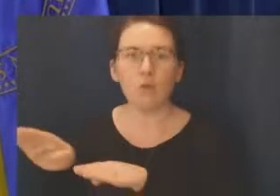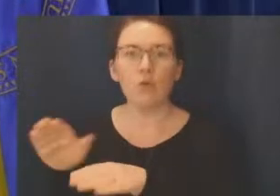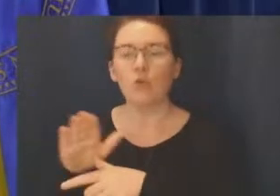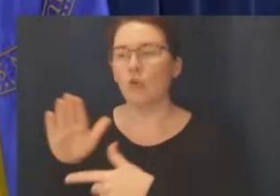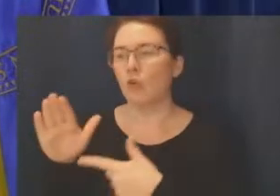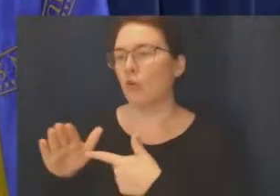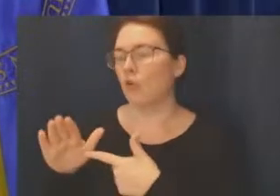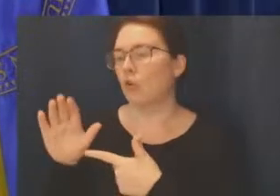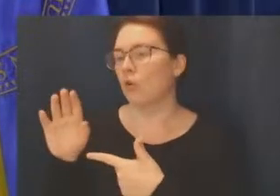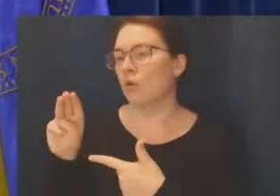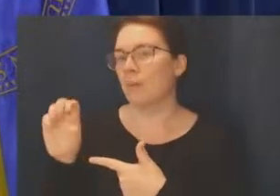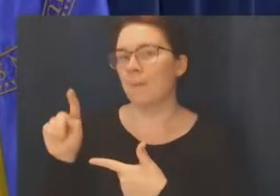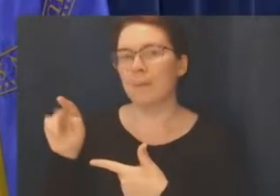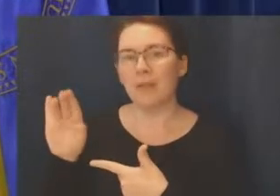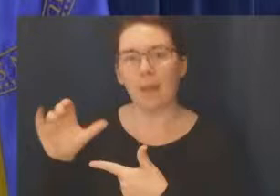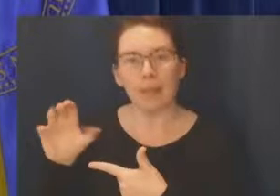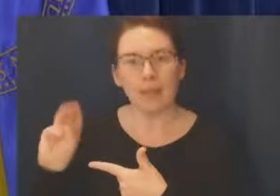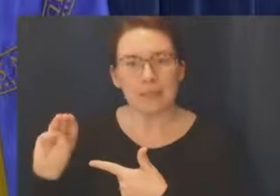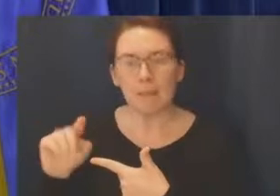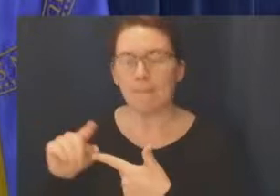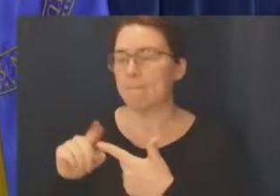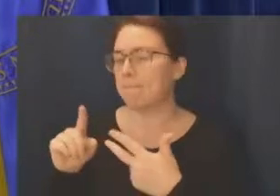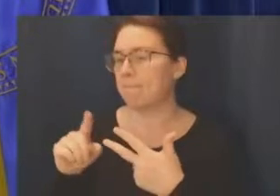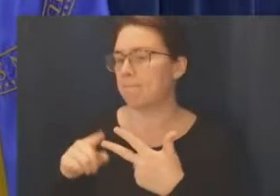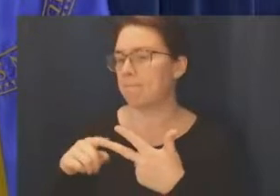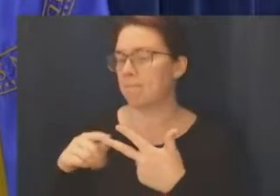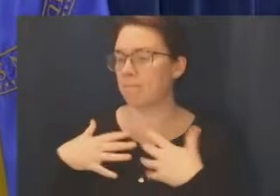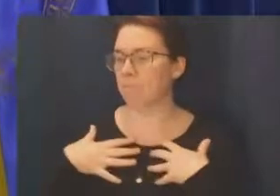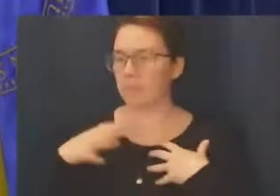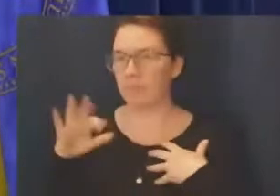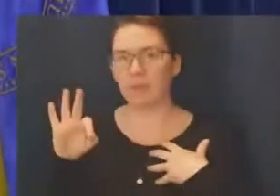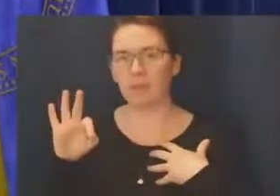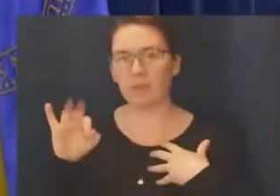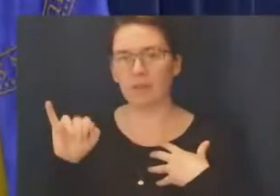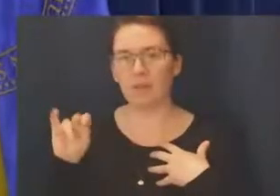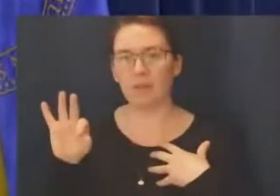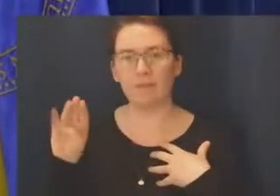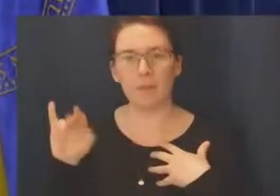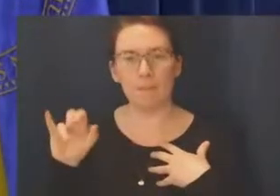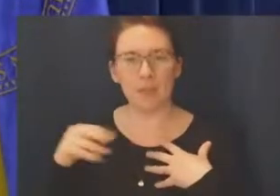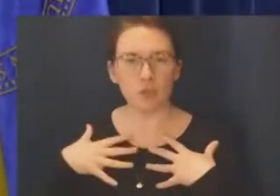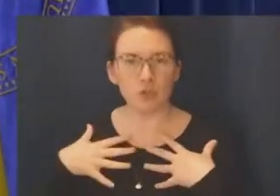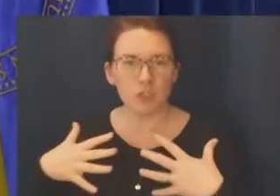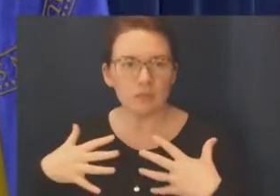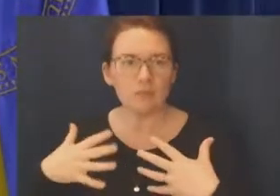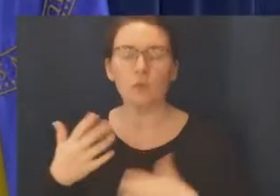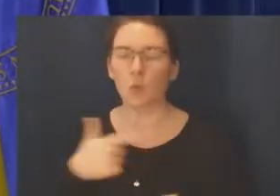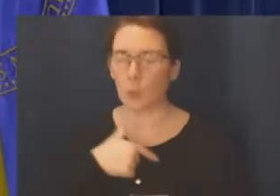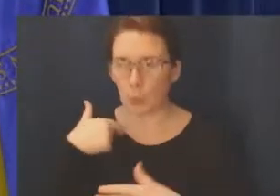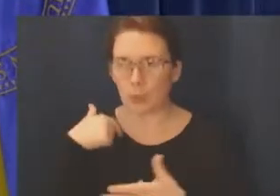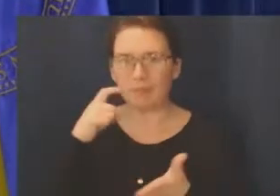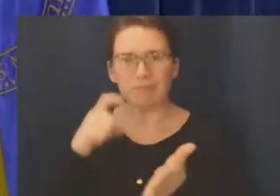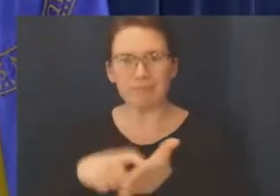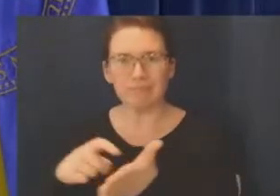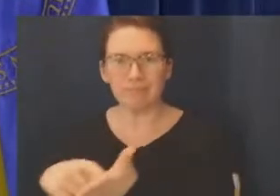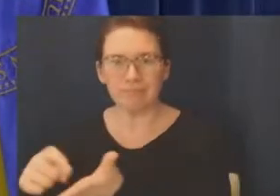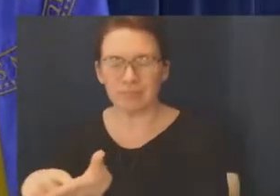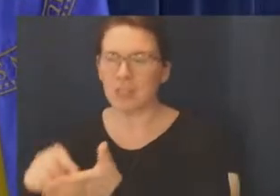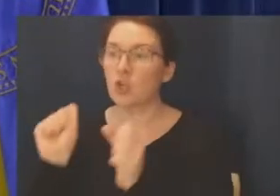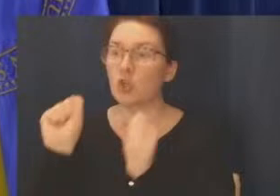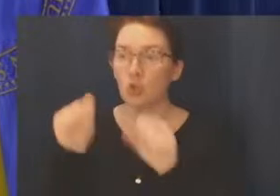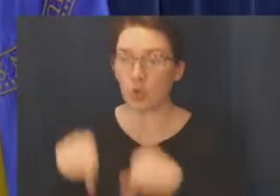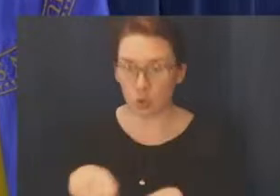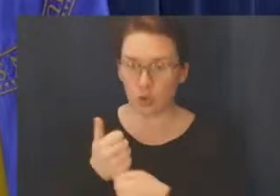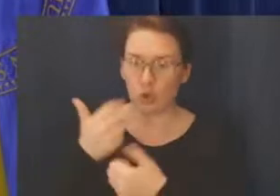theoretical risks. We're seeing rising rates of chronic diseases linked to food dyes and other additives like ADHD,